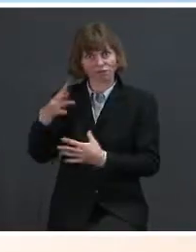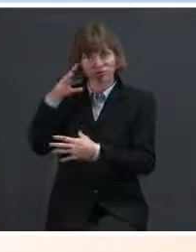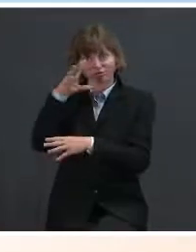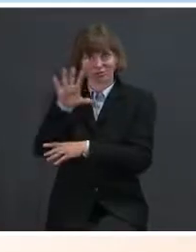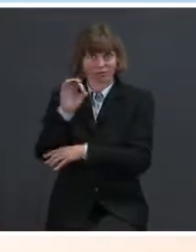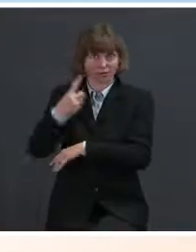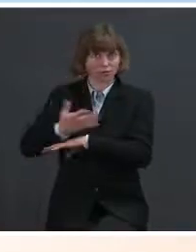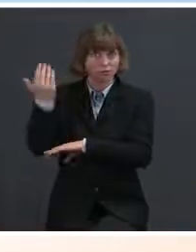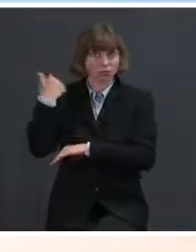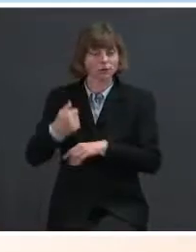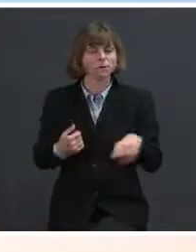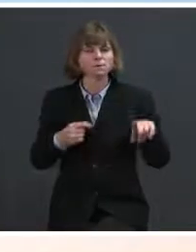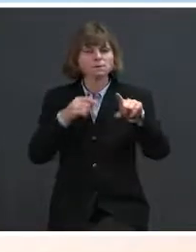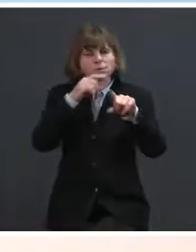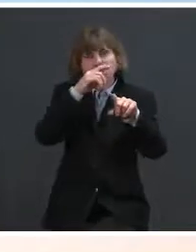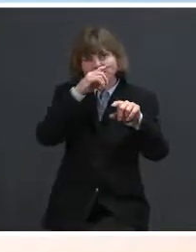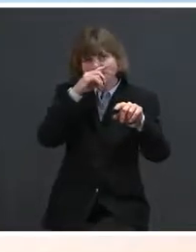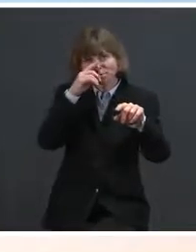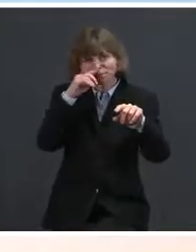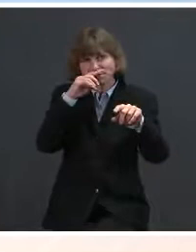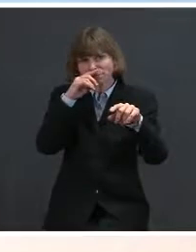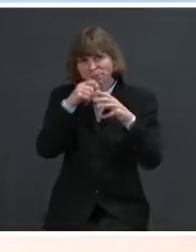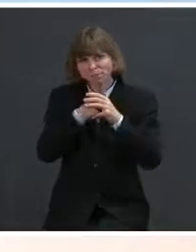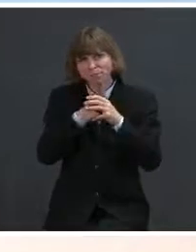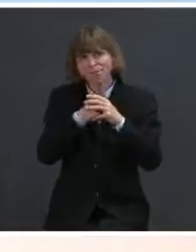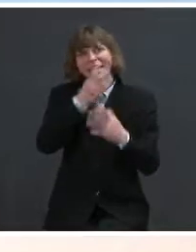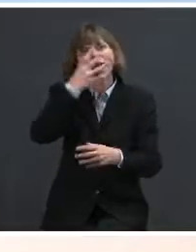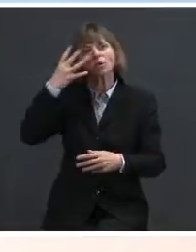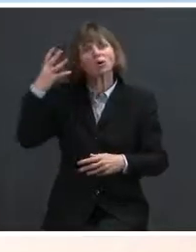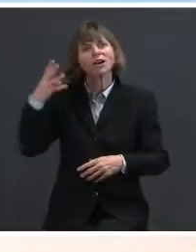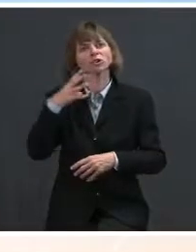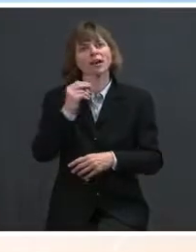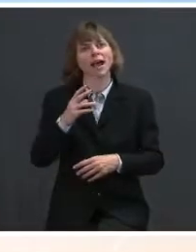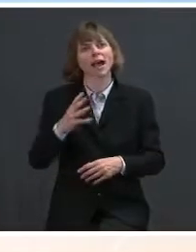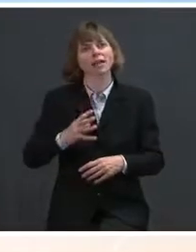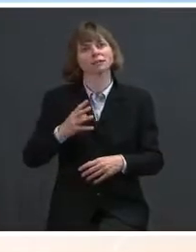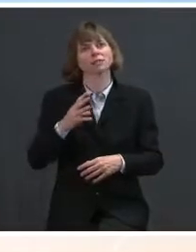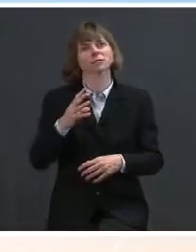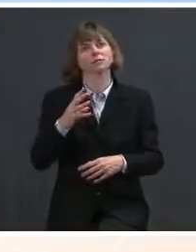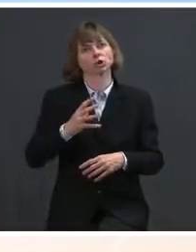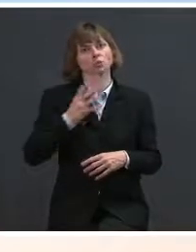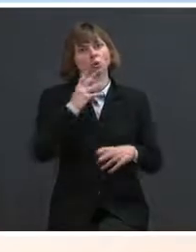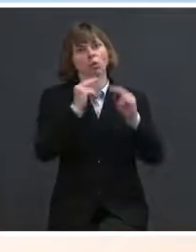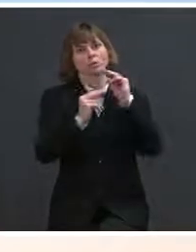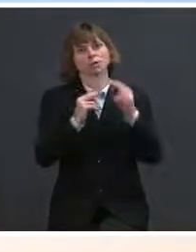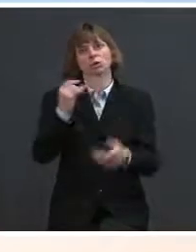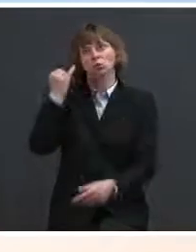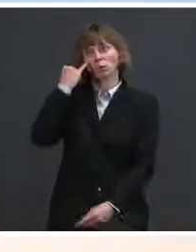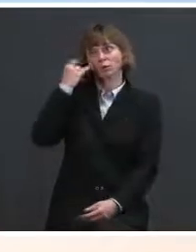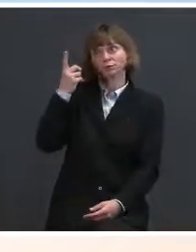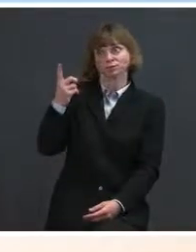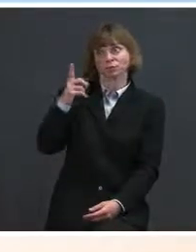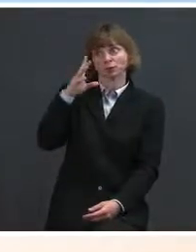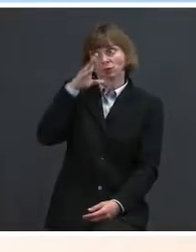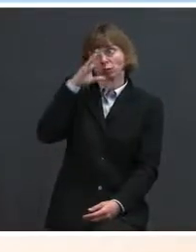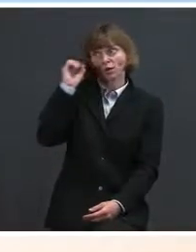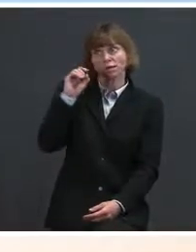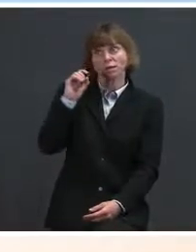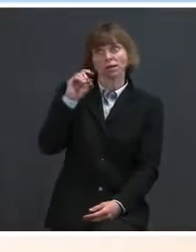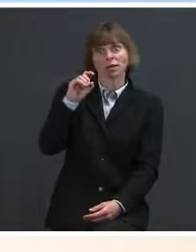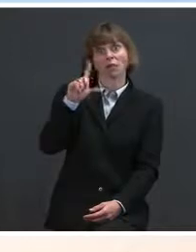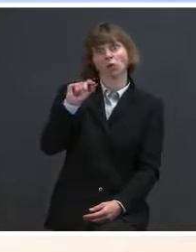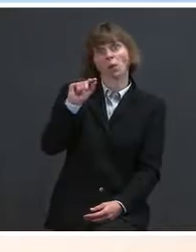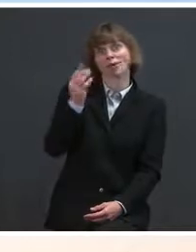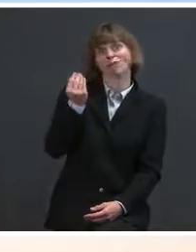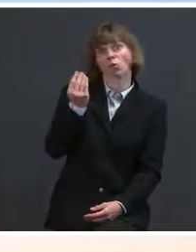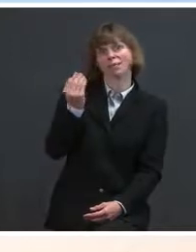question about immigration diplomacy. When he was vice president, Joe Biden went to Guatemala in the summer of 2014. You were on that